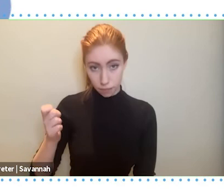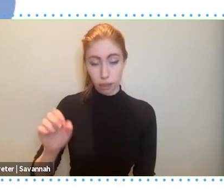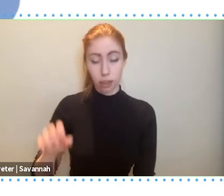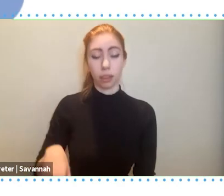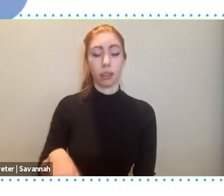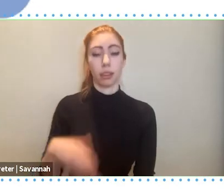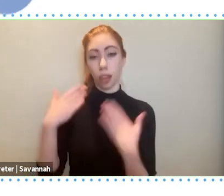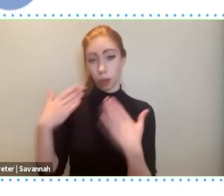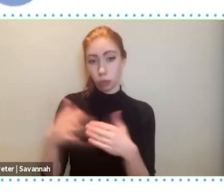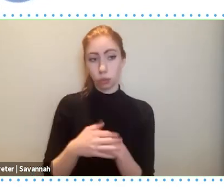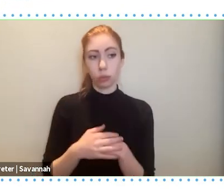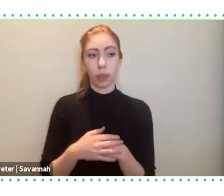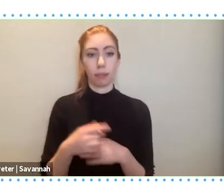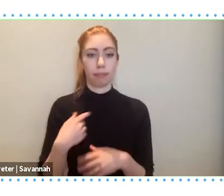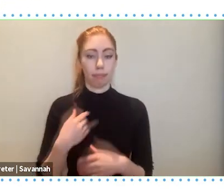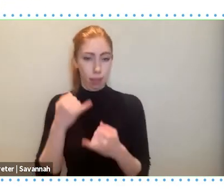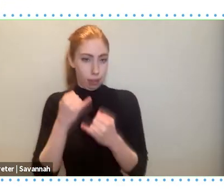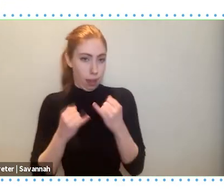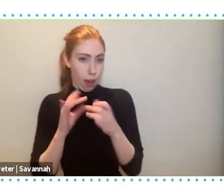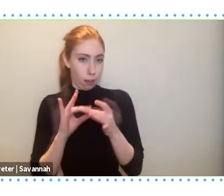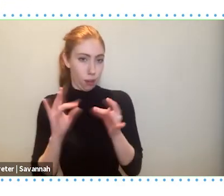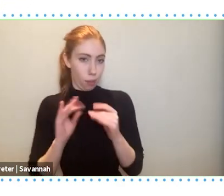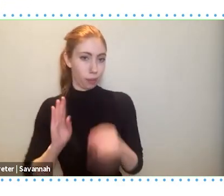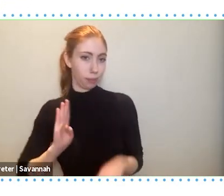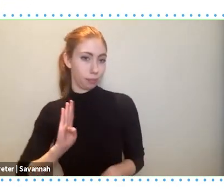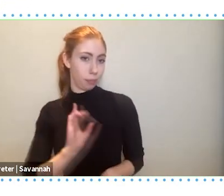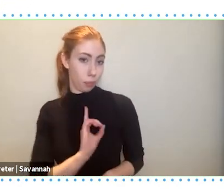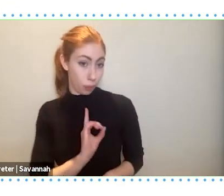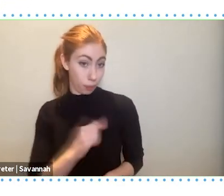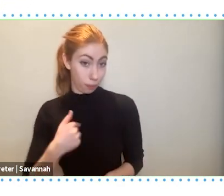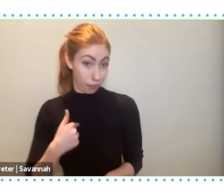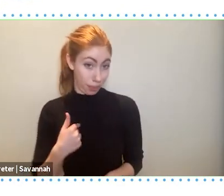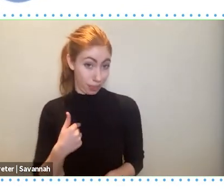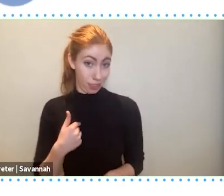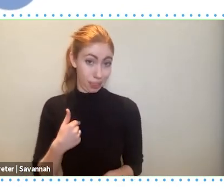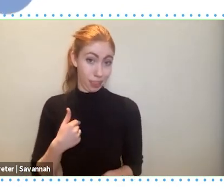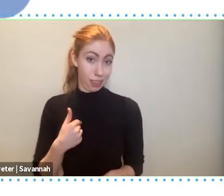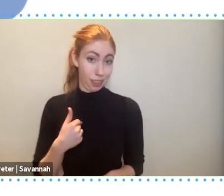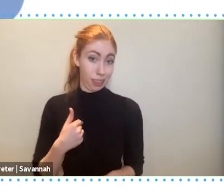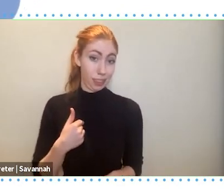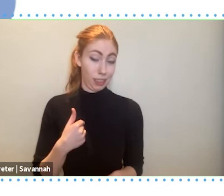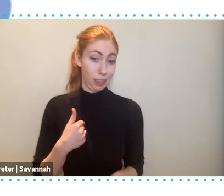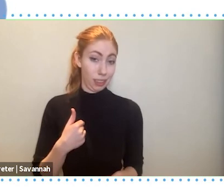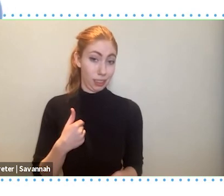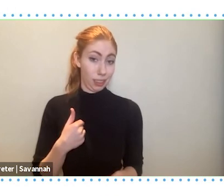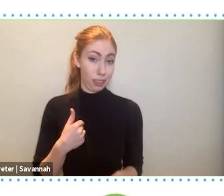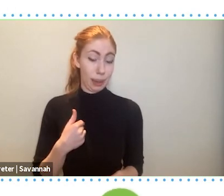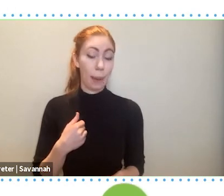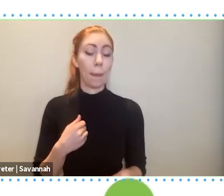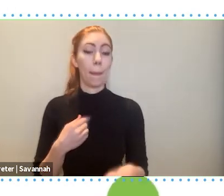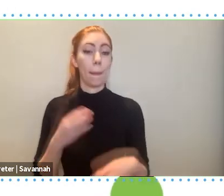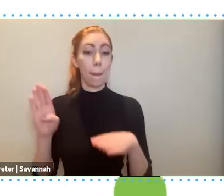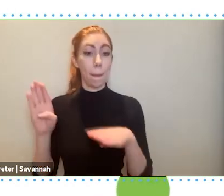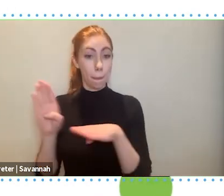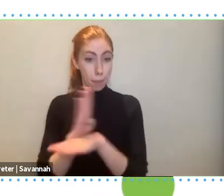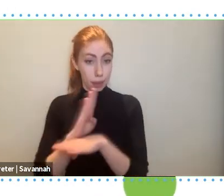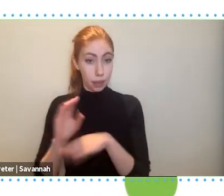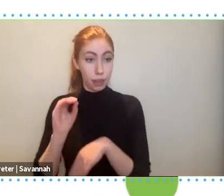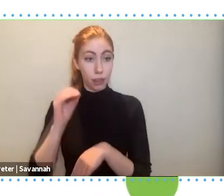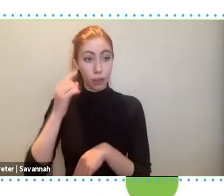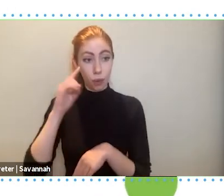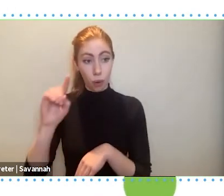may, as a board member, please don't forget that Business and the Arts is accepting nominations for the